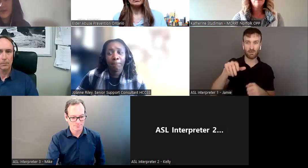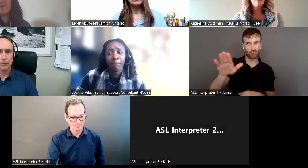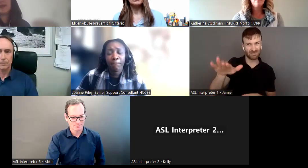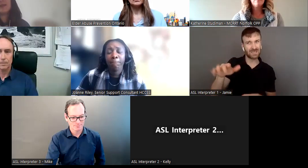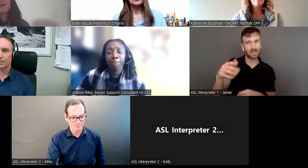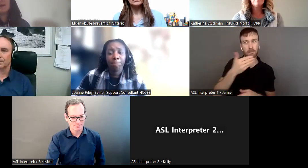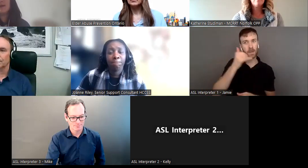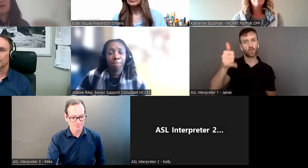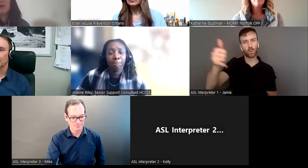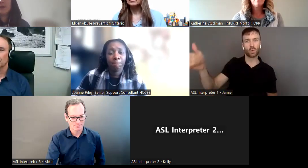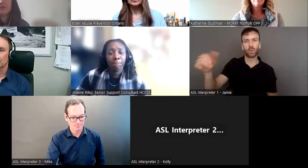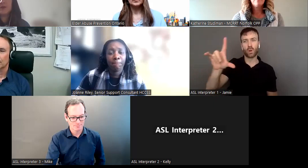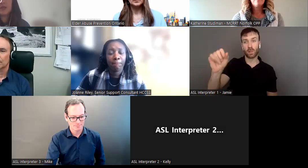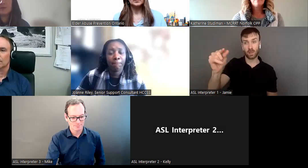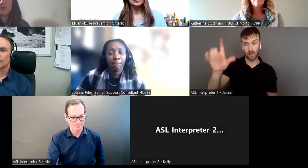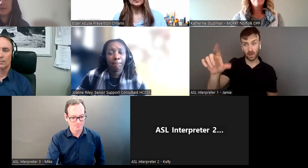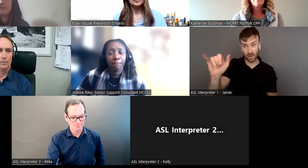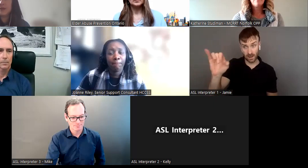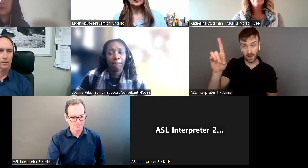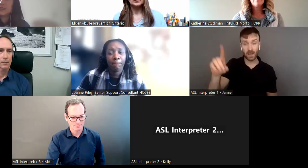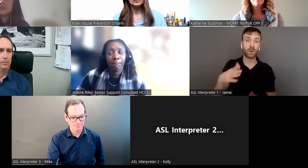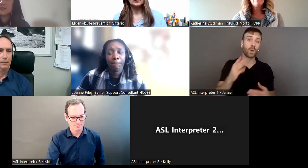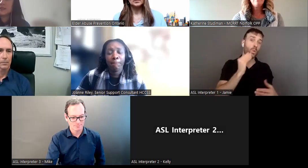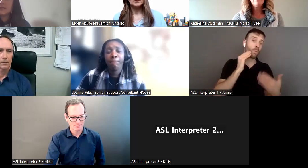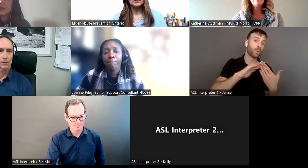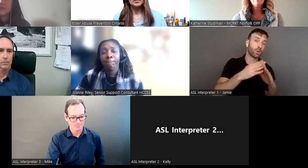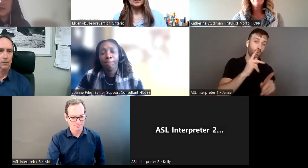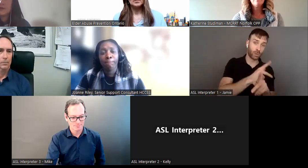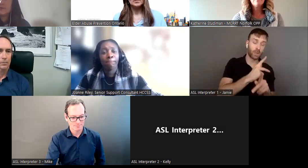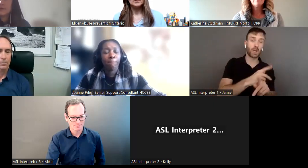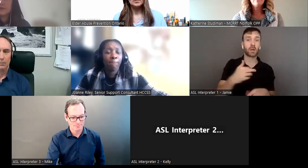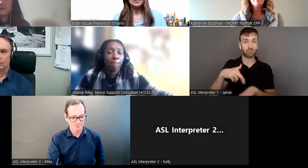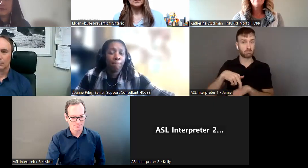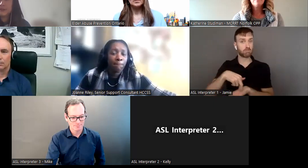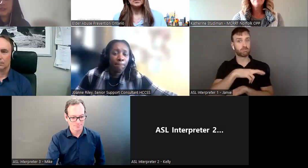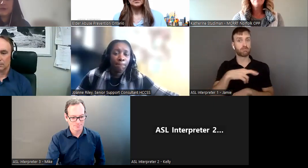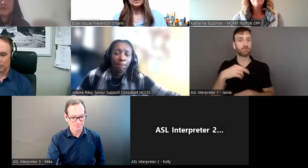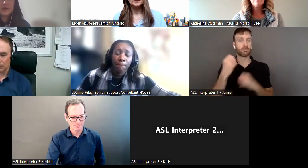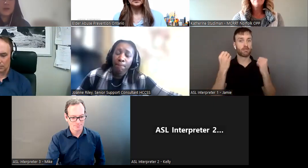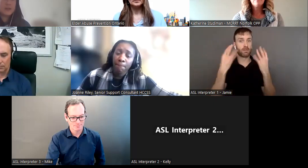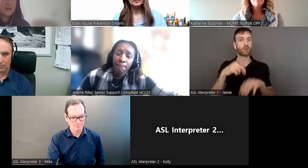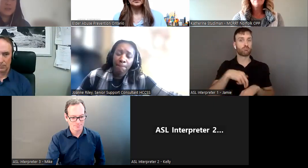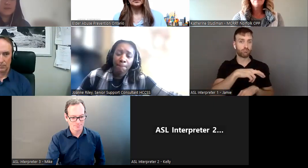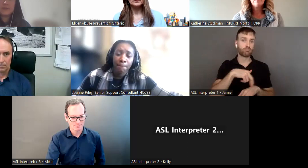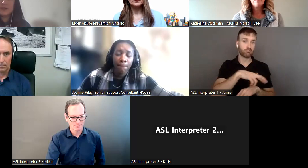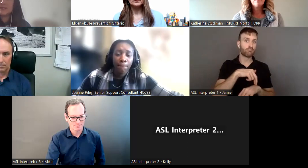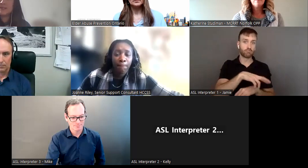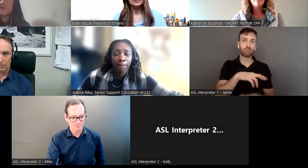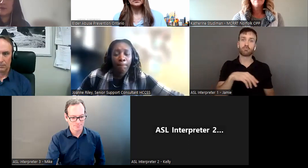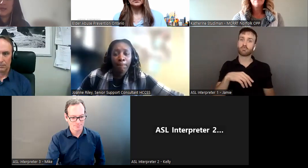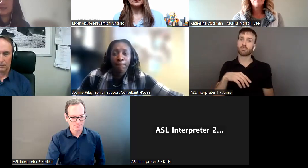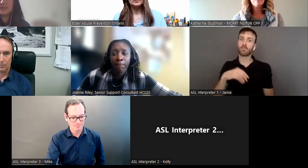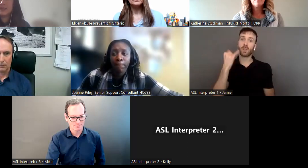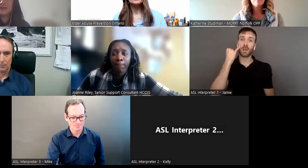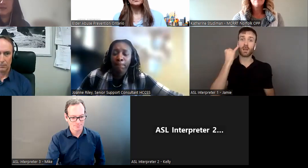support that way. Home and community care is probably a big piece, a big area where we refer to, especially if someone has